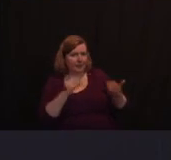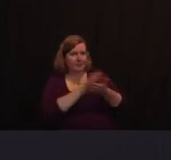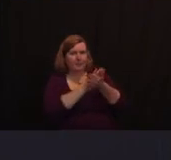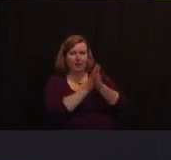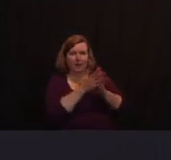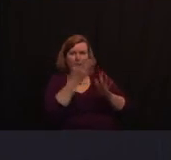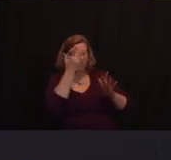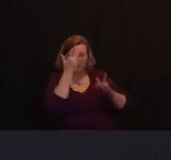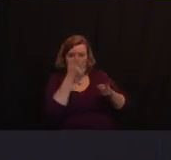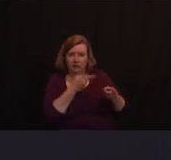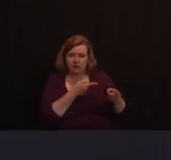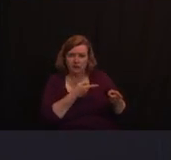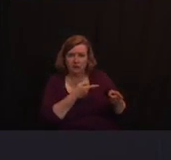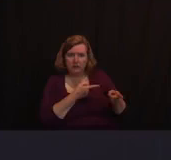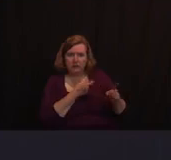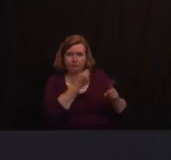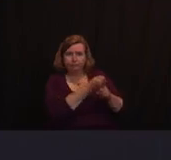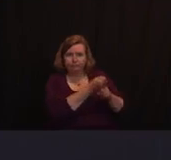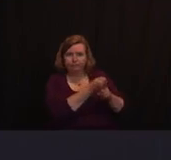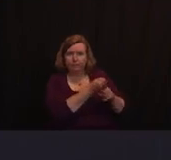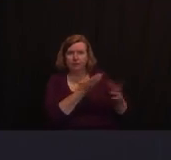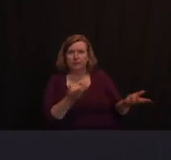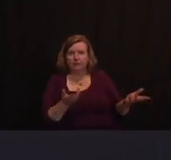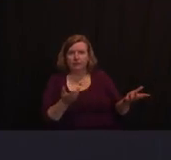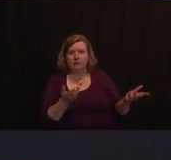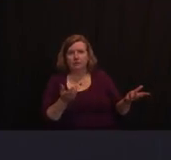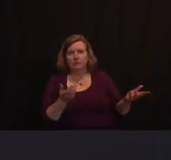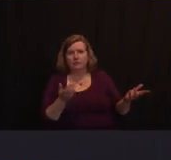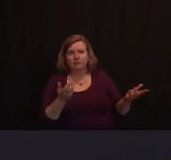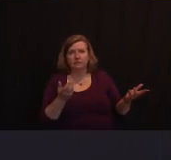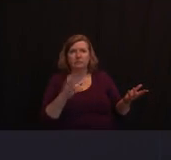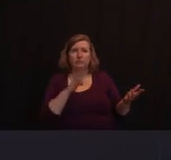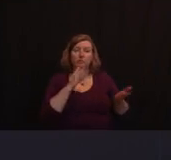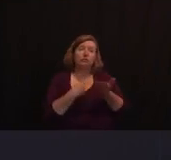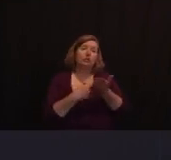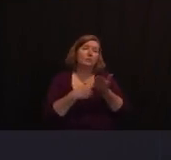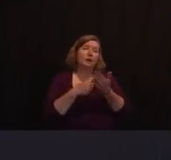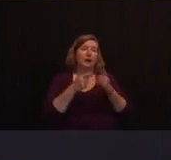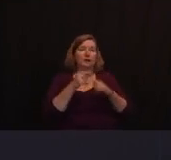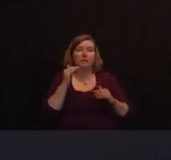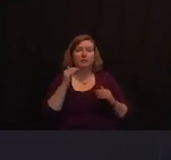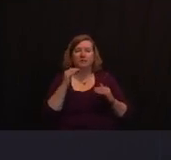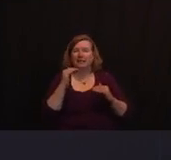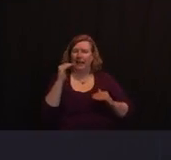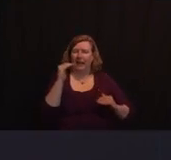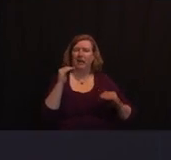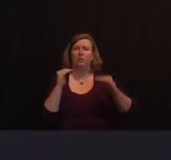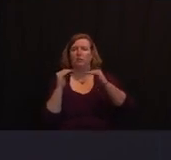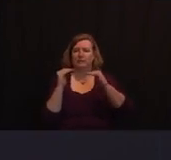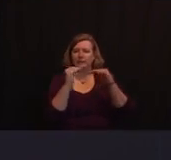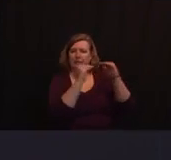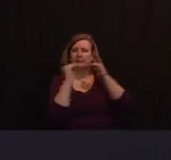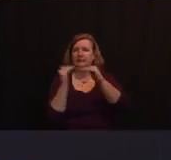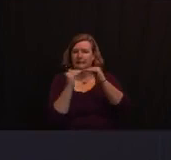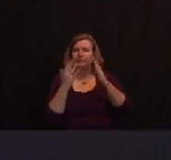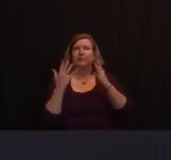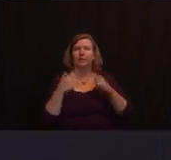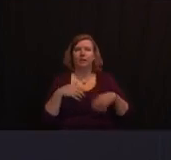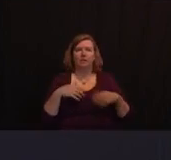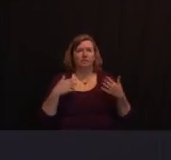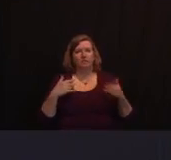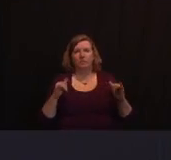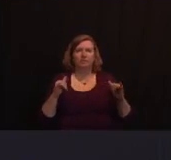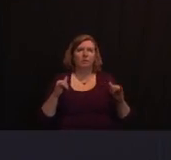the hospital. And then on equity, great progress, although it's a journey. I think African-American number was 8%. That's